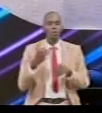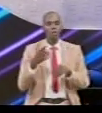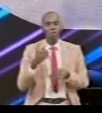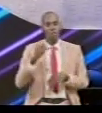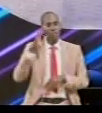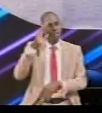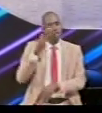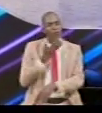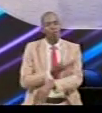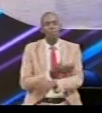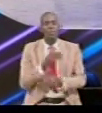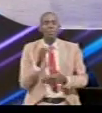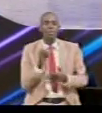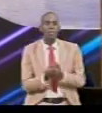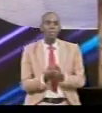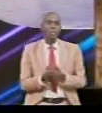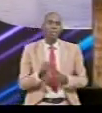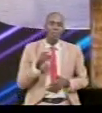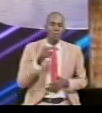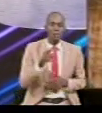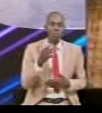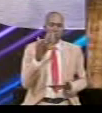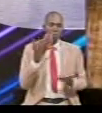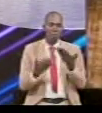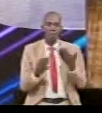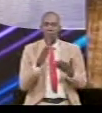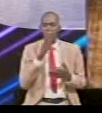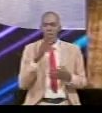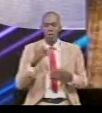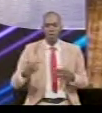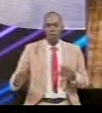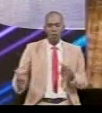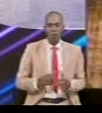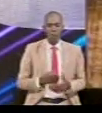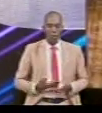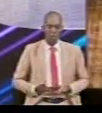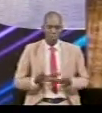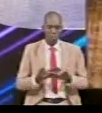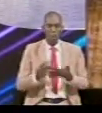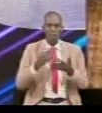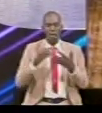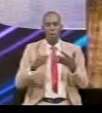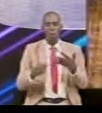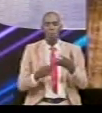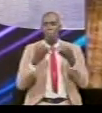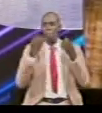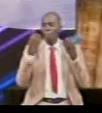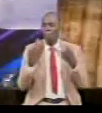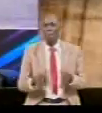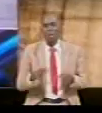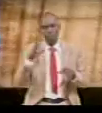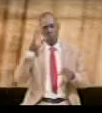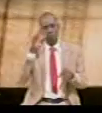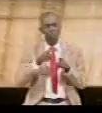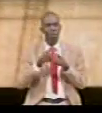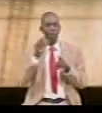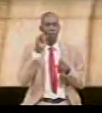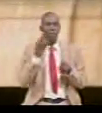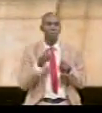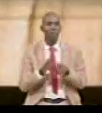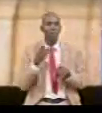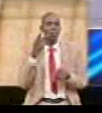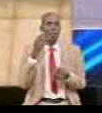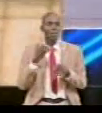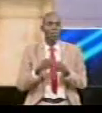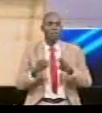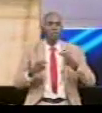might be the firstborn among many brethren. It tells us in 2 Corinthians